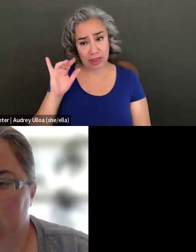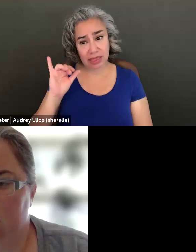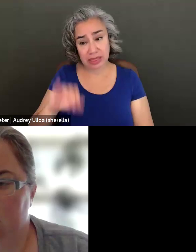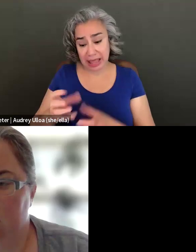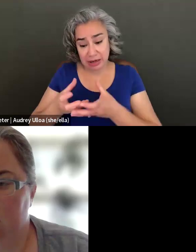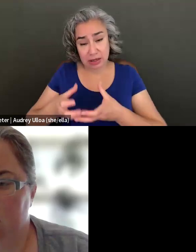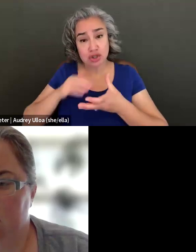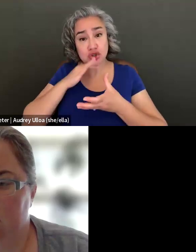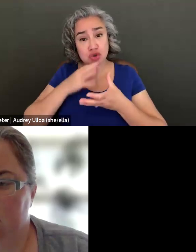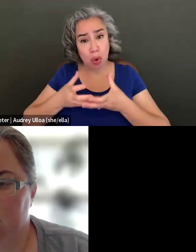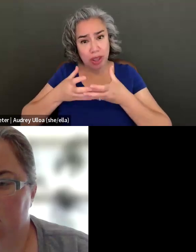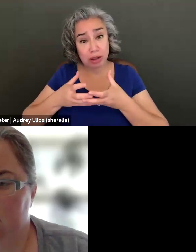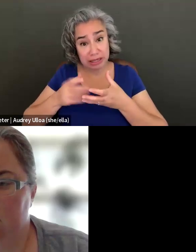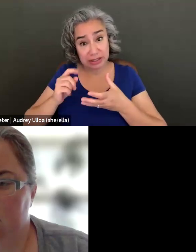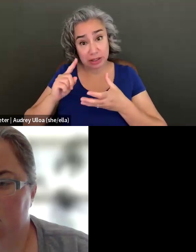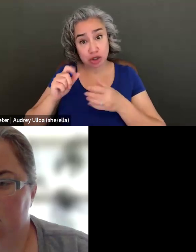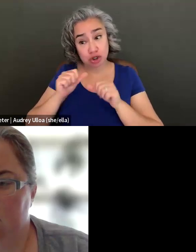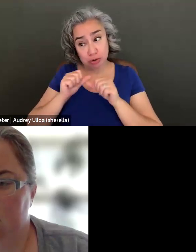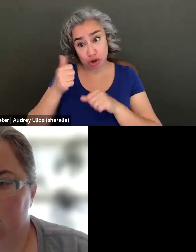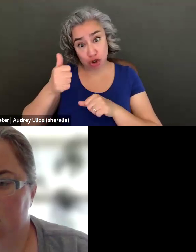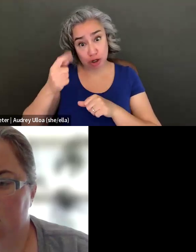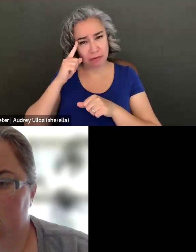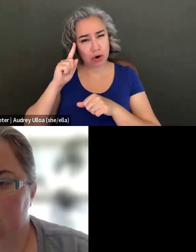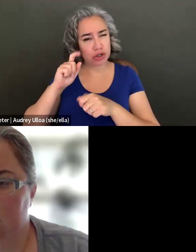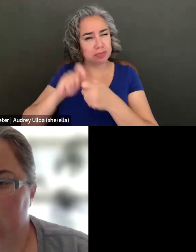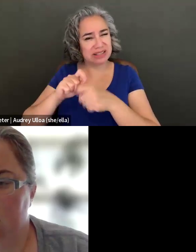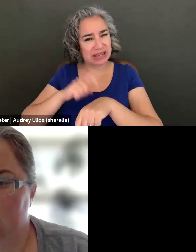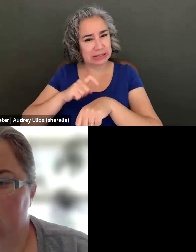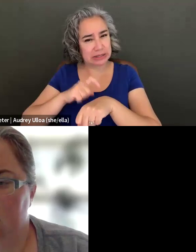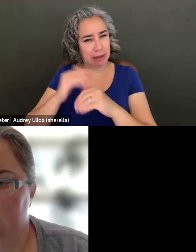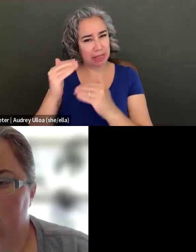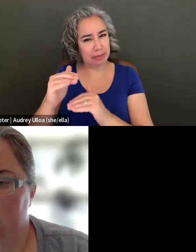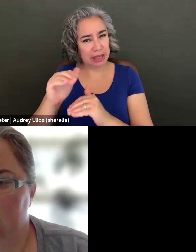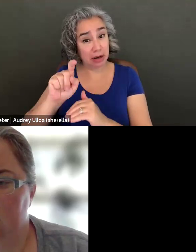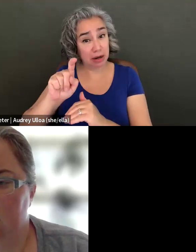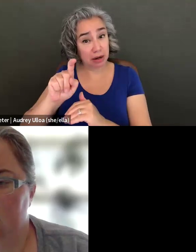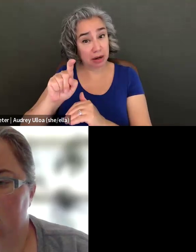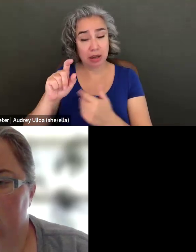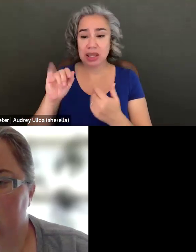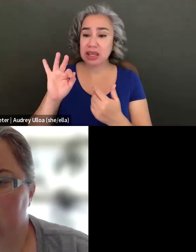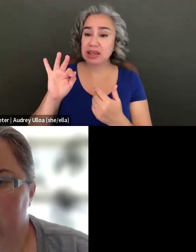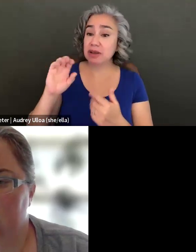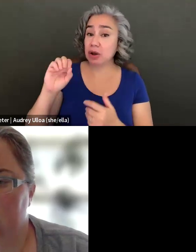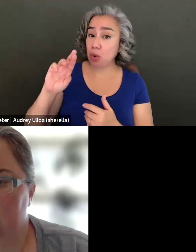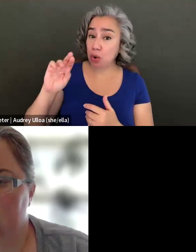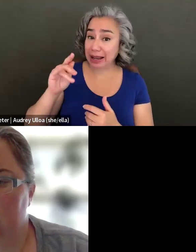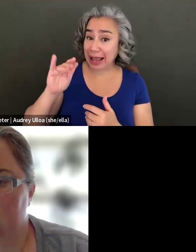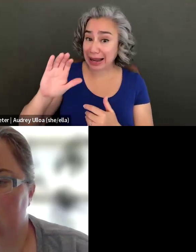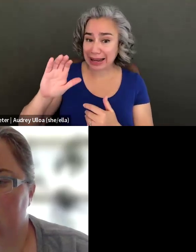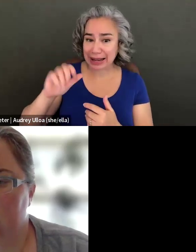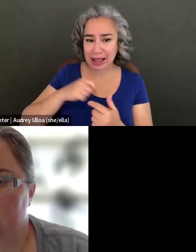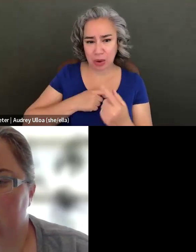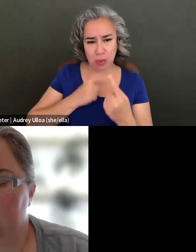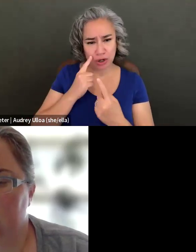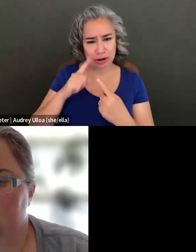conditioned soil? Because you're growing these plants, and by the way, I don't think there's one magical factor, but if it's organic, I'd be worried about it being depleted.